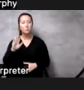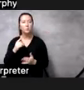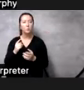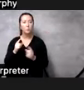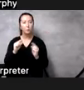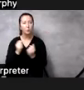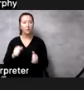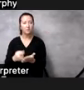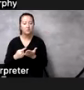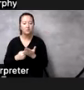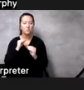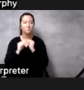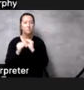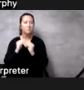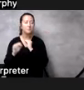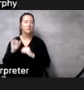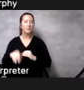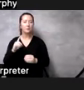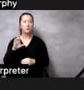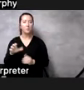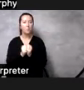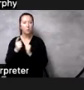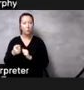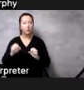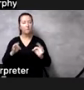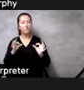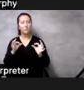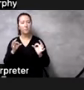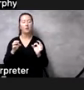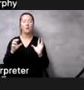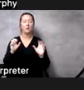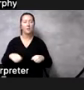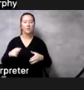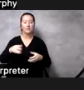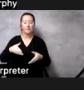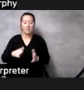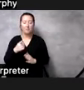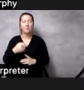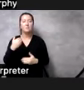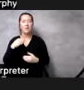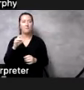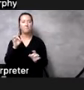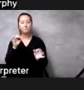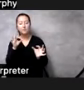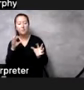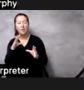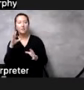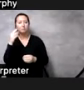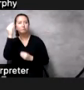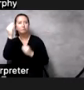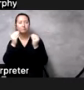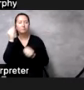edit this document with you so that they can give you feedback, right? And allow them input in how the expectations are being